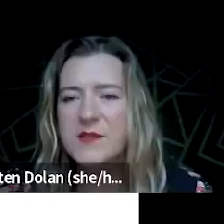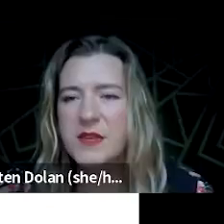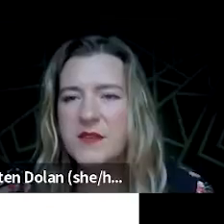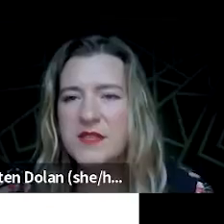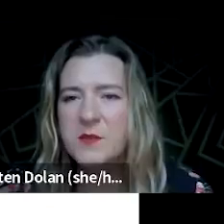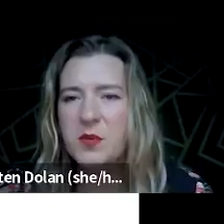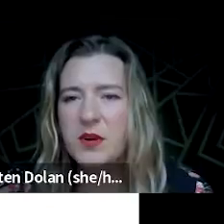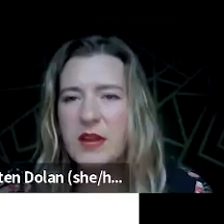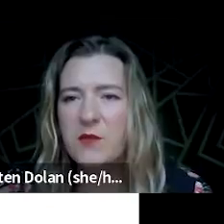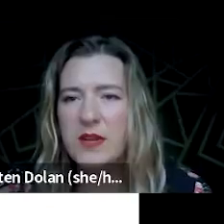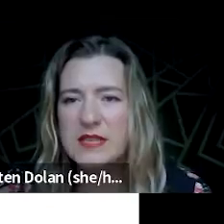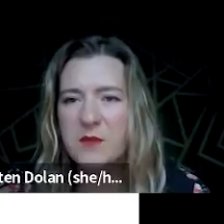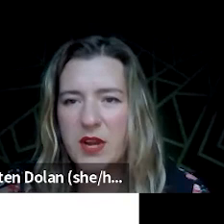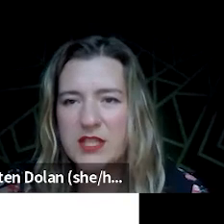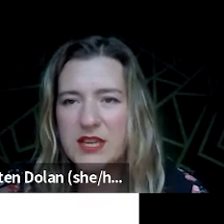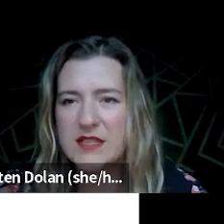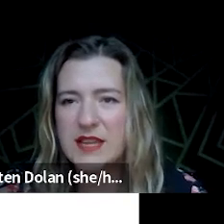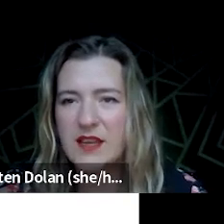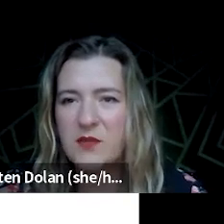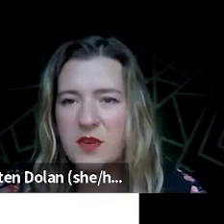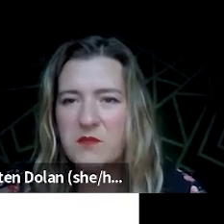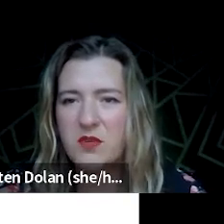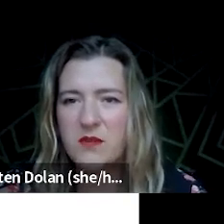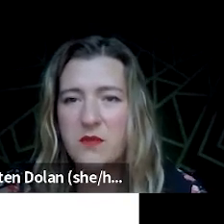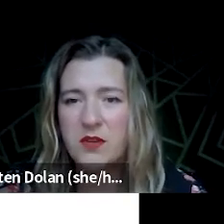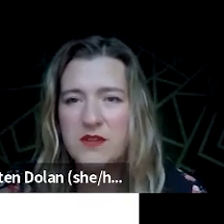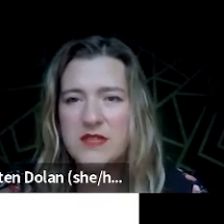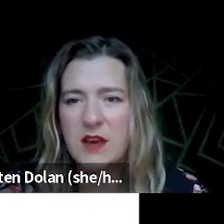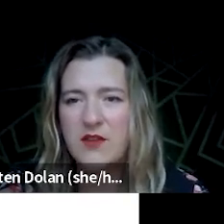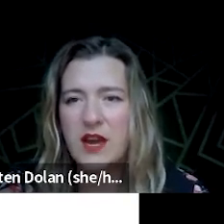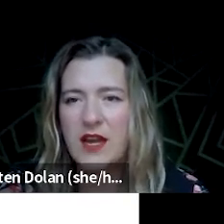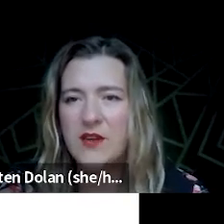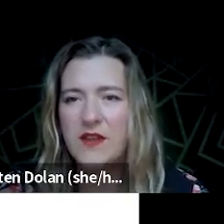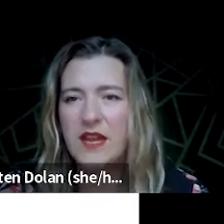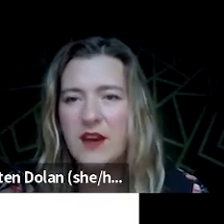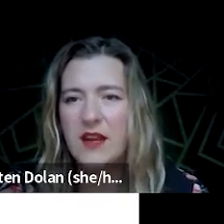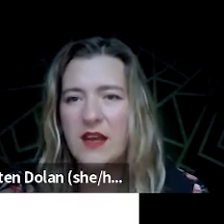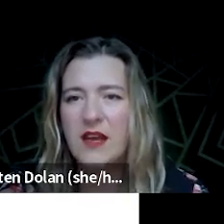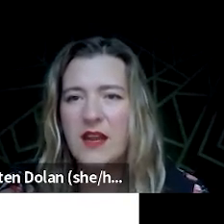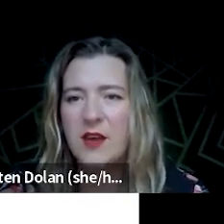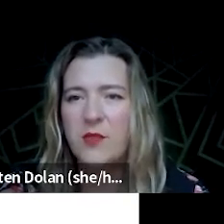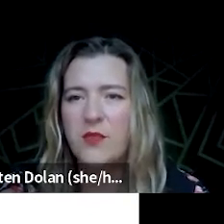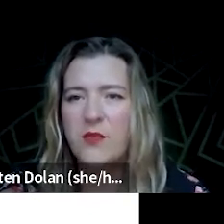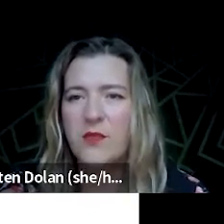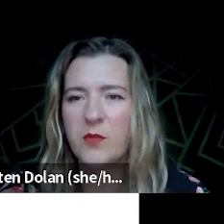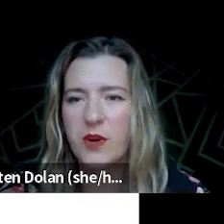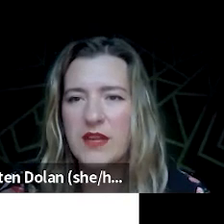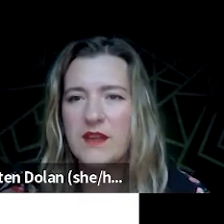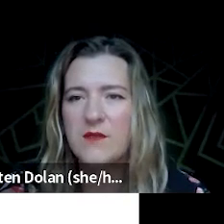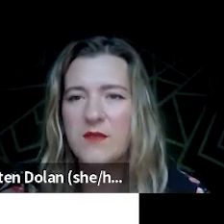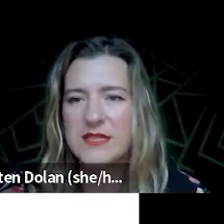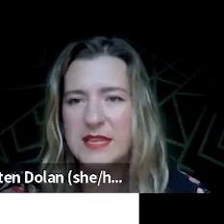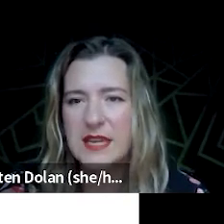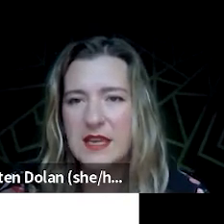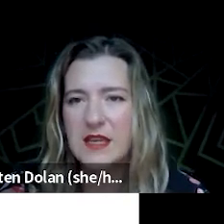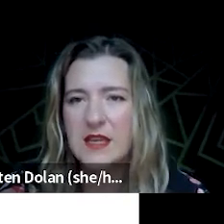Can these funds be used to support a one-time project like a community mural to cover a high graffiti area and help with